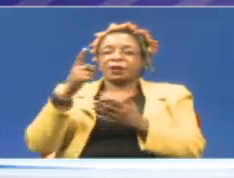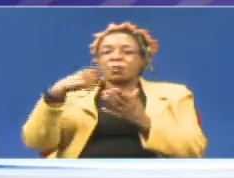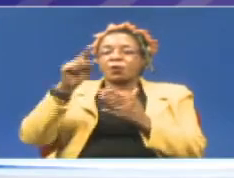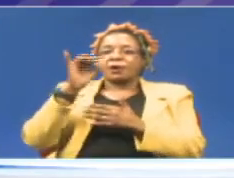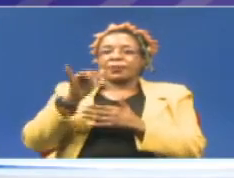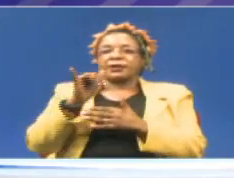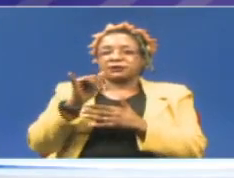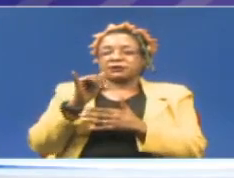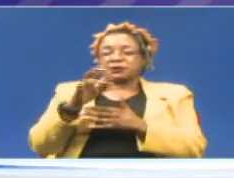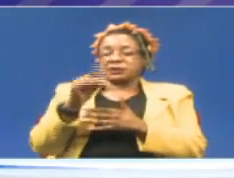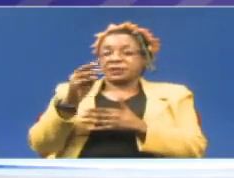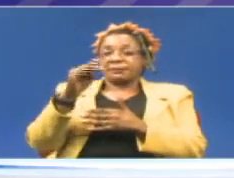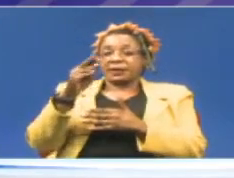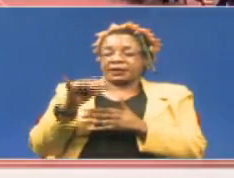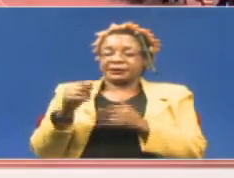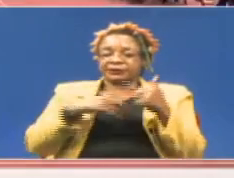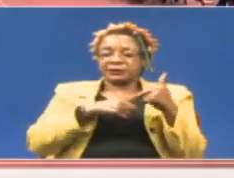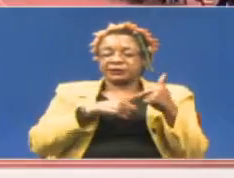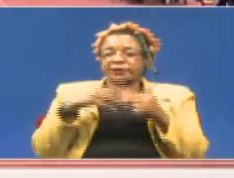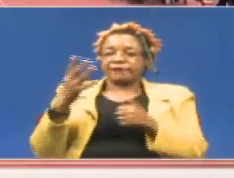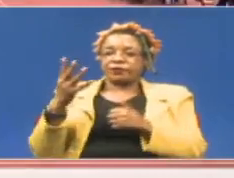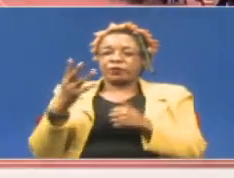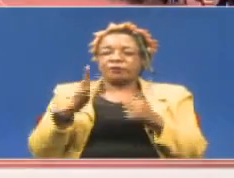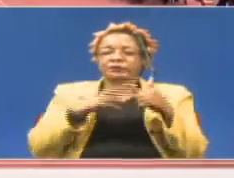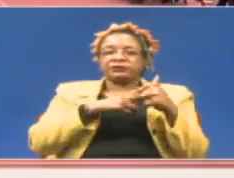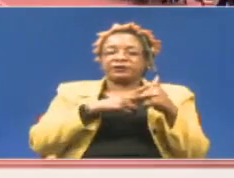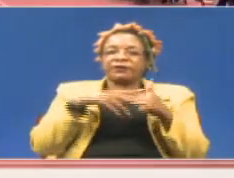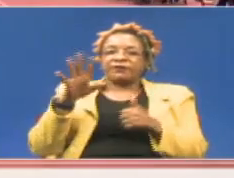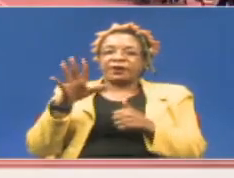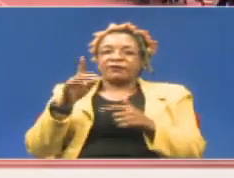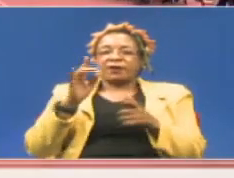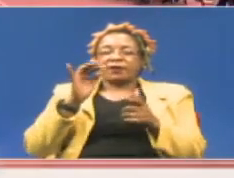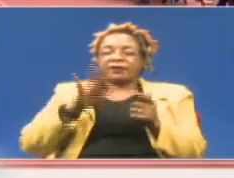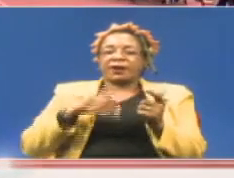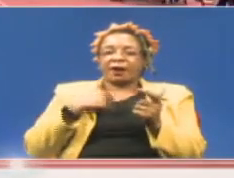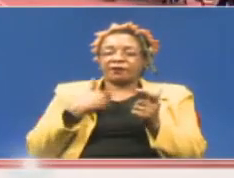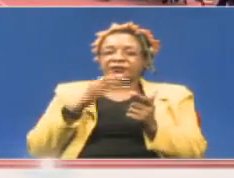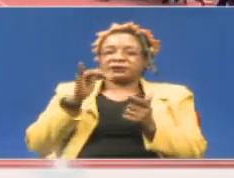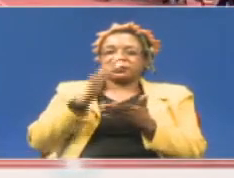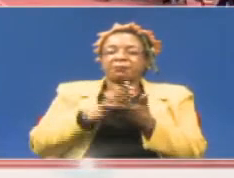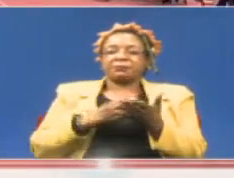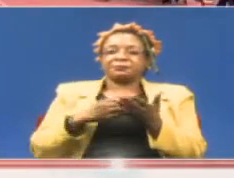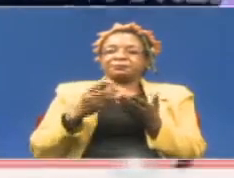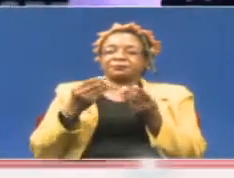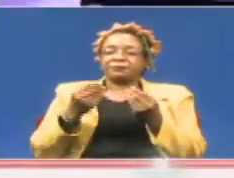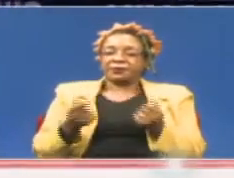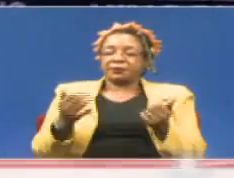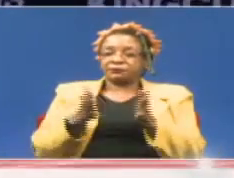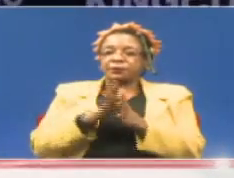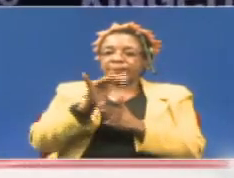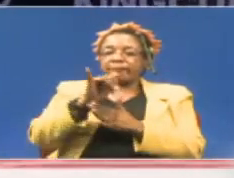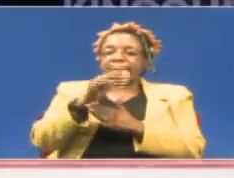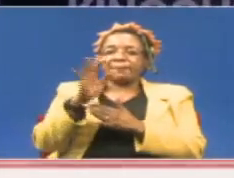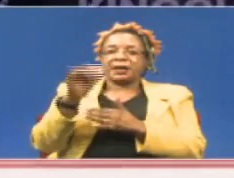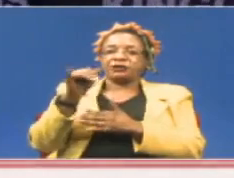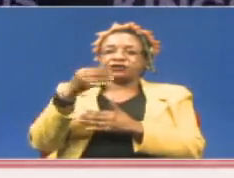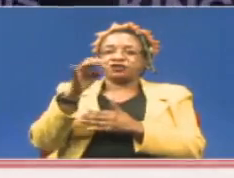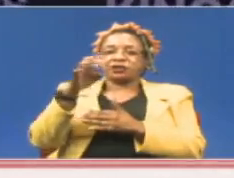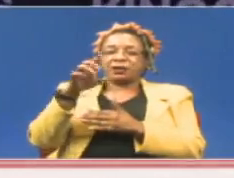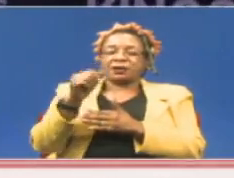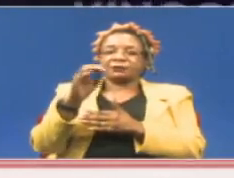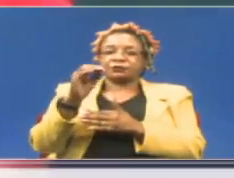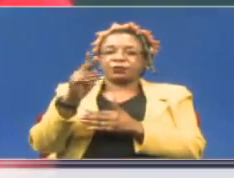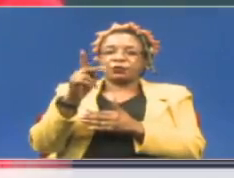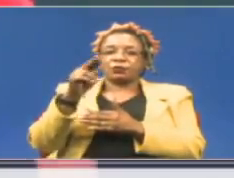doubles tiebreaker 6-4-7-5, inspired by some hard-fighting spirit from the pair of Angella